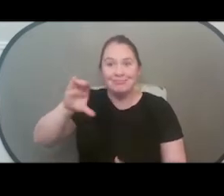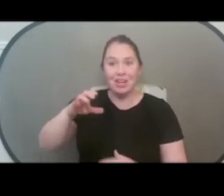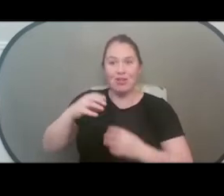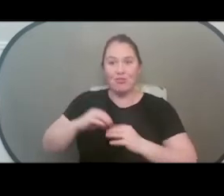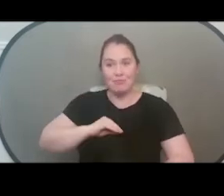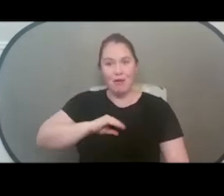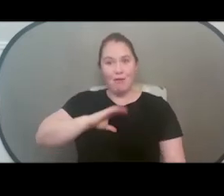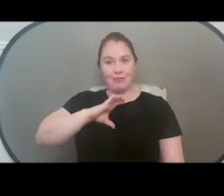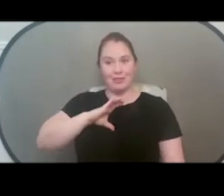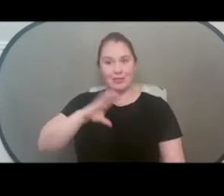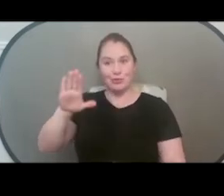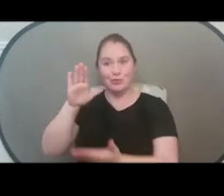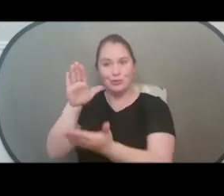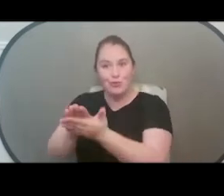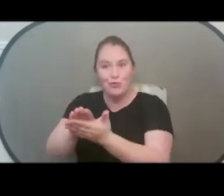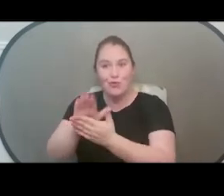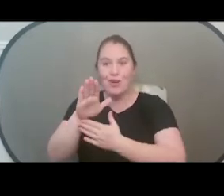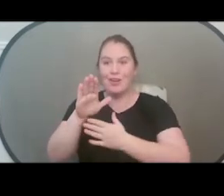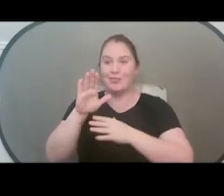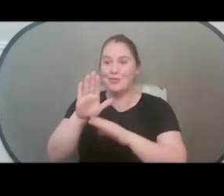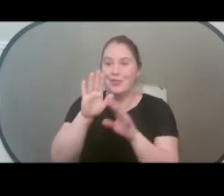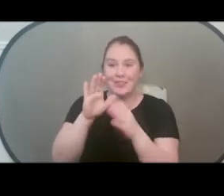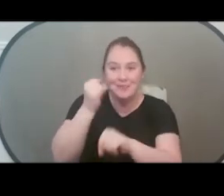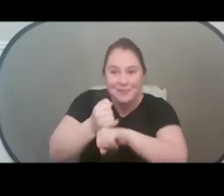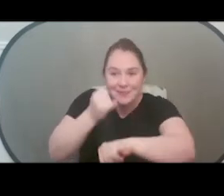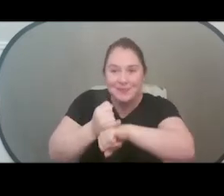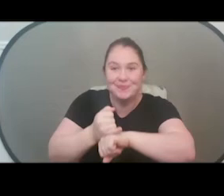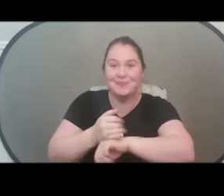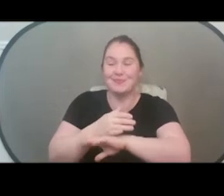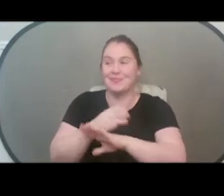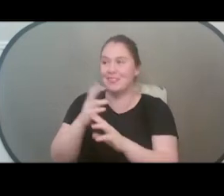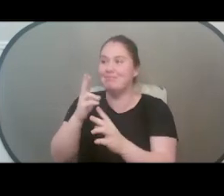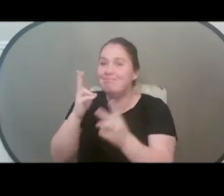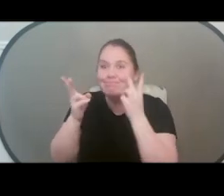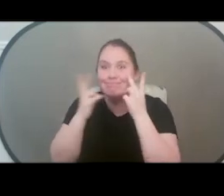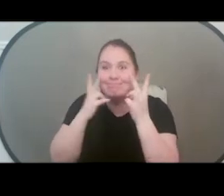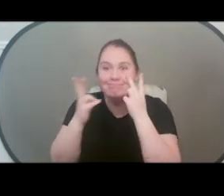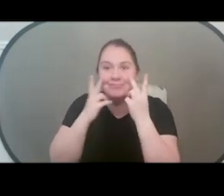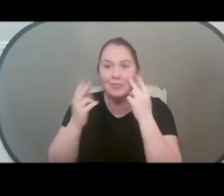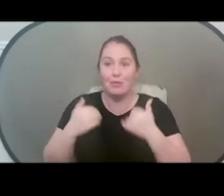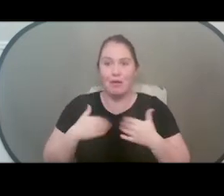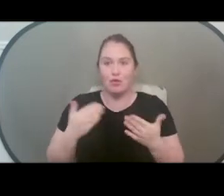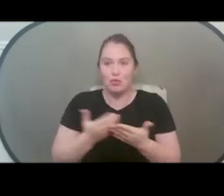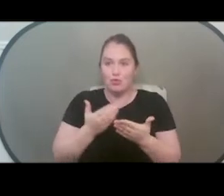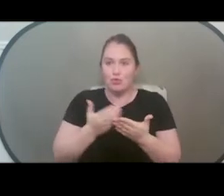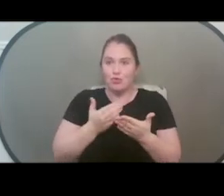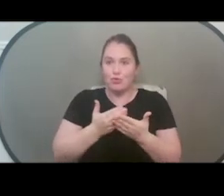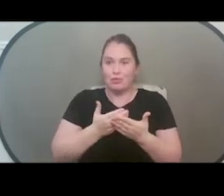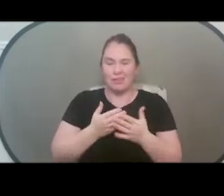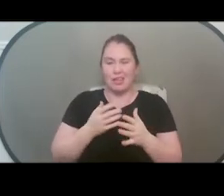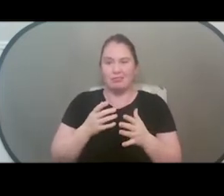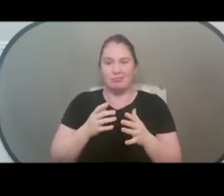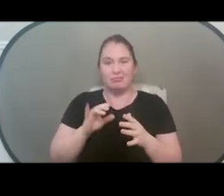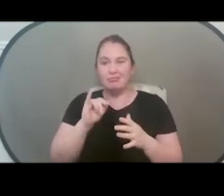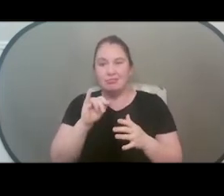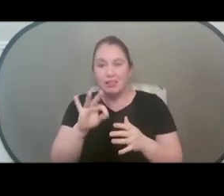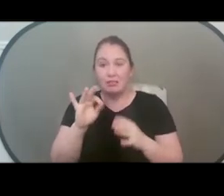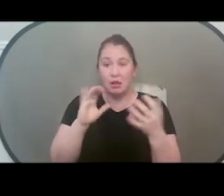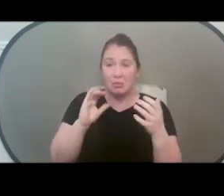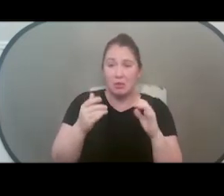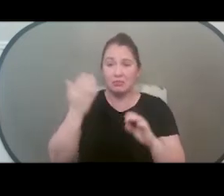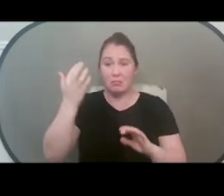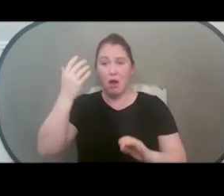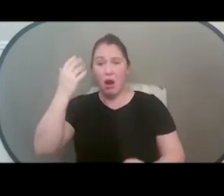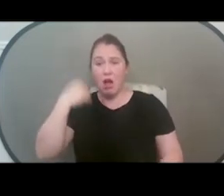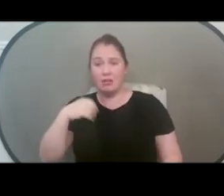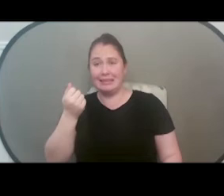your school and in your educational outcomes. I mean, when you've got a facility from the 50s and 60s, I